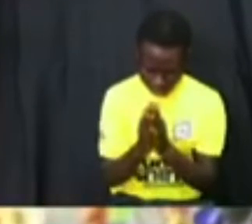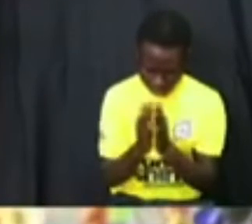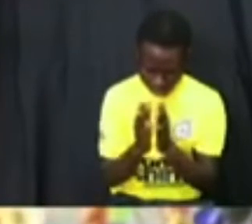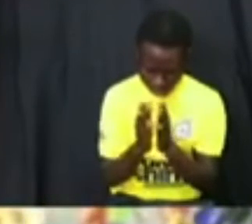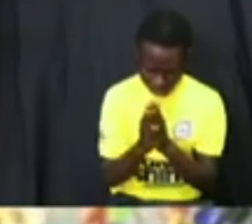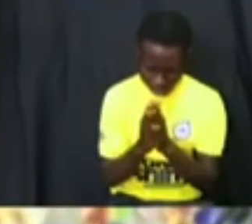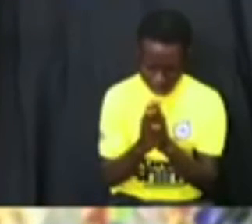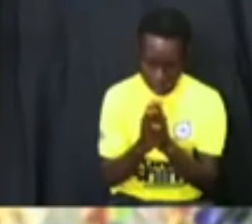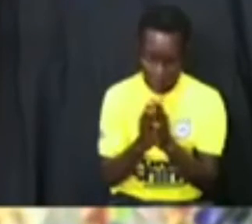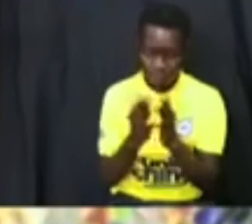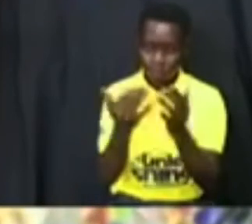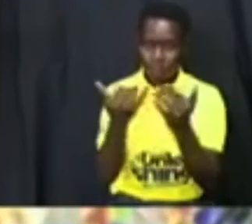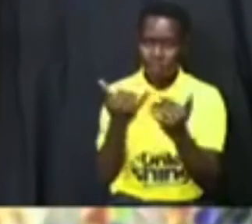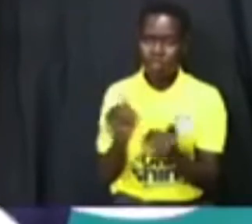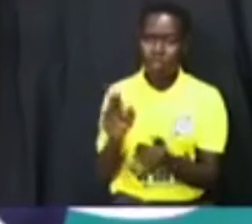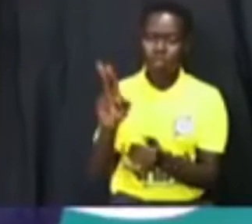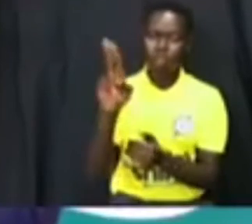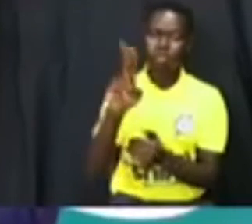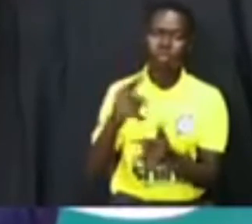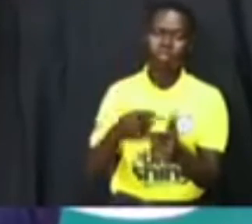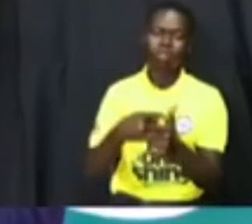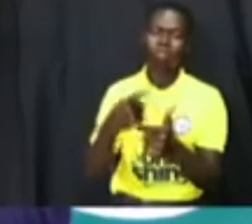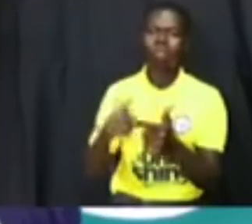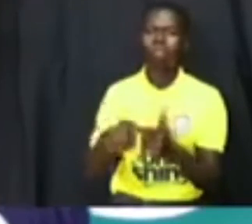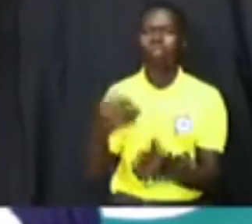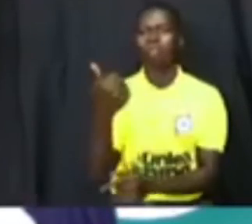Now we are using the next 10 minutes.